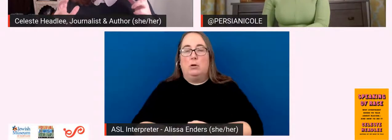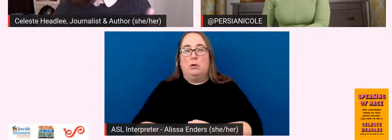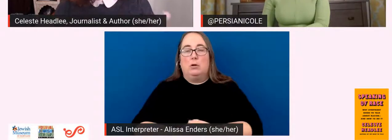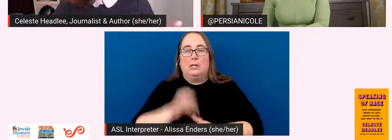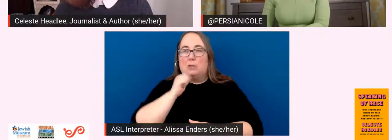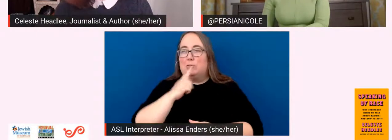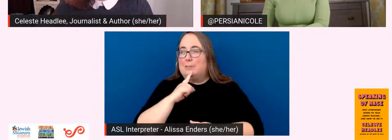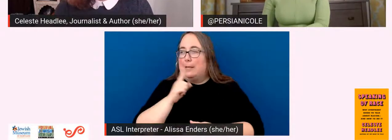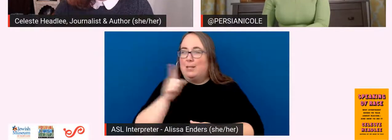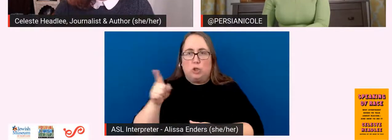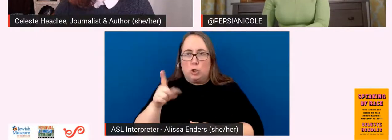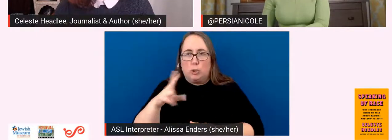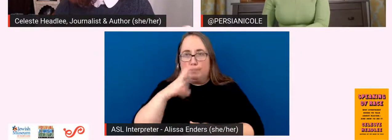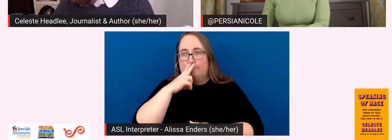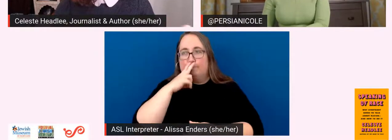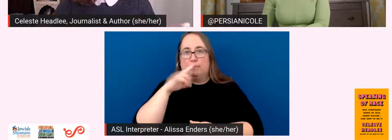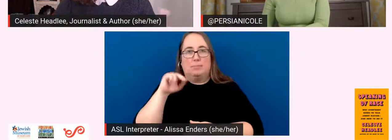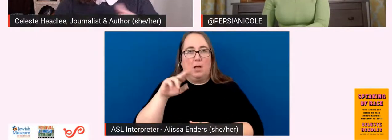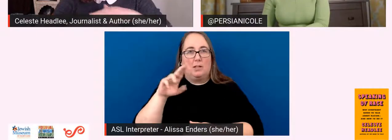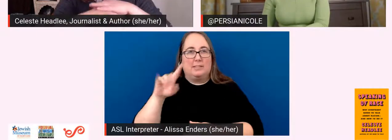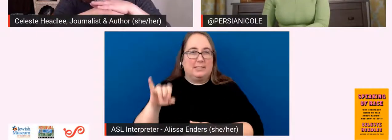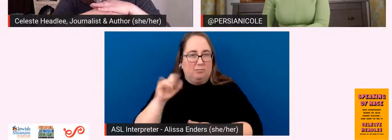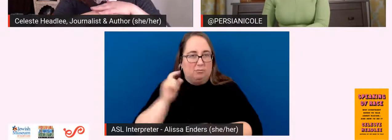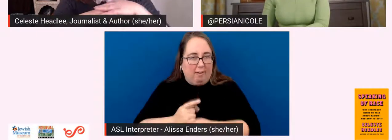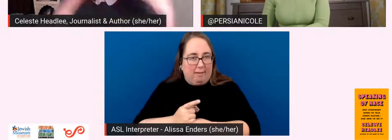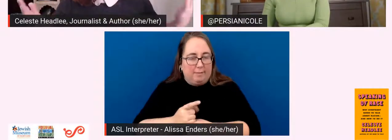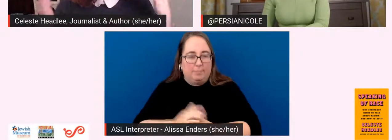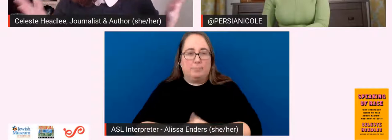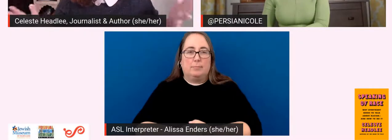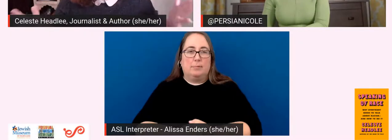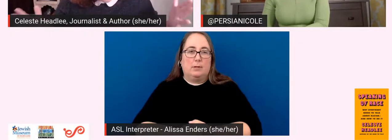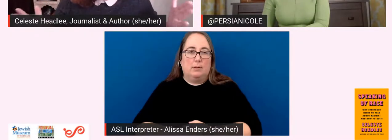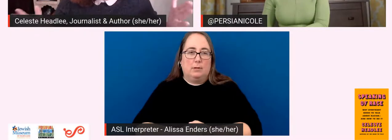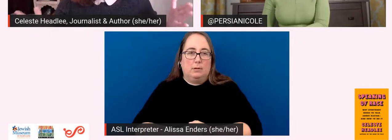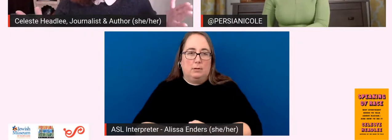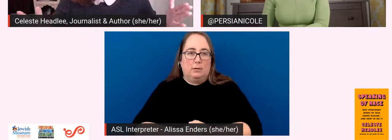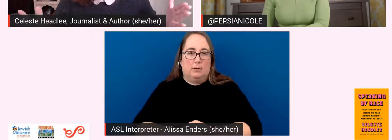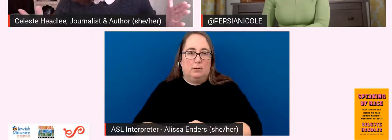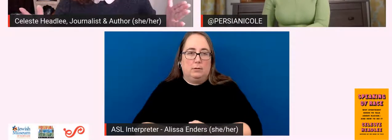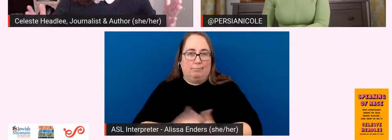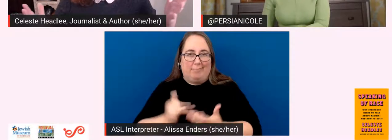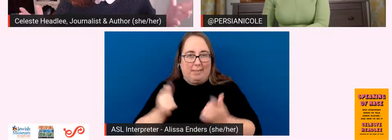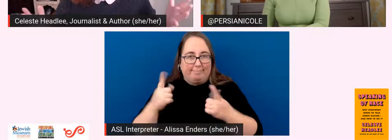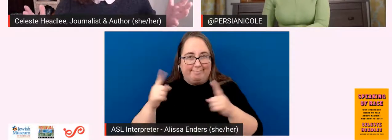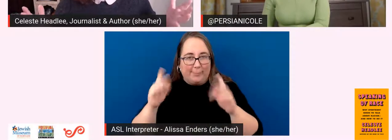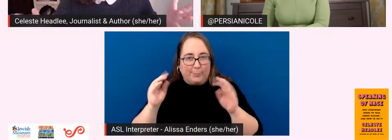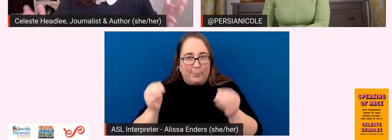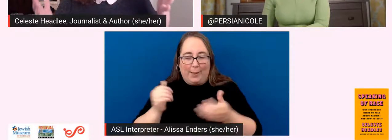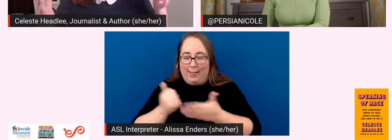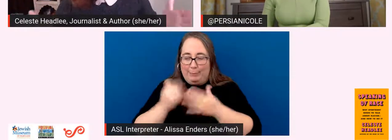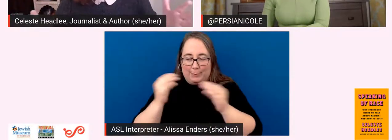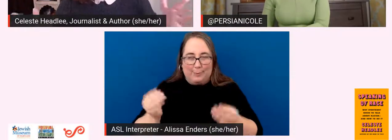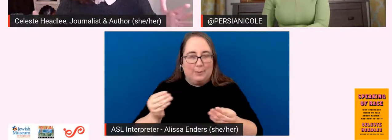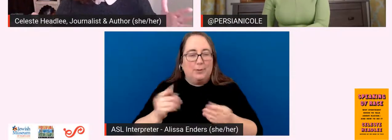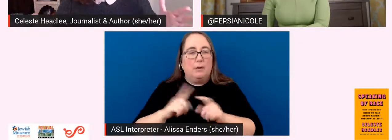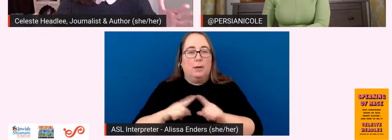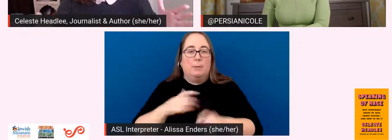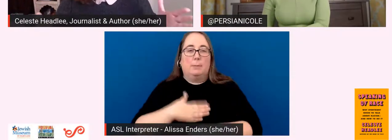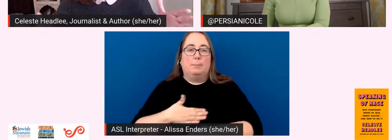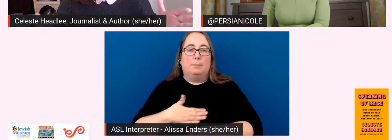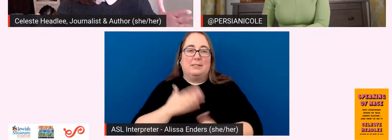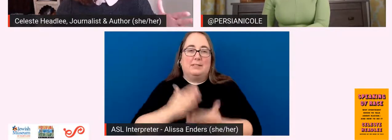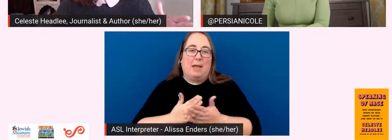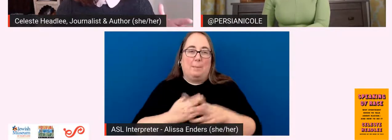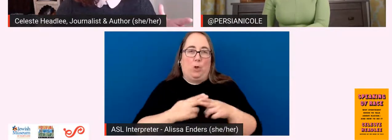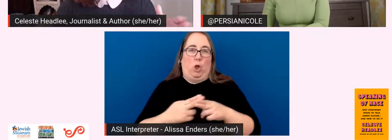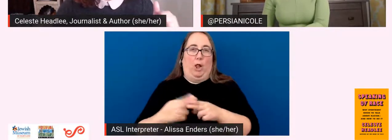you're a Nazi, mm-hmm. right? Because that, I mean, what are you accomplishing? Not only that, but like, please stop calling everyone